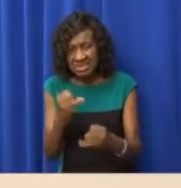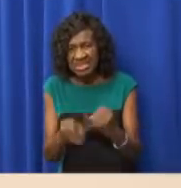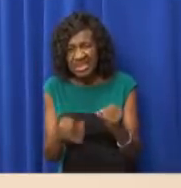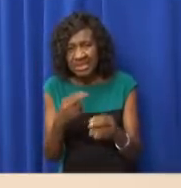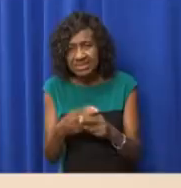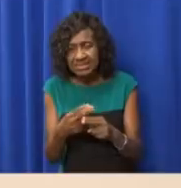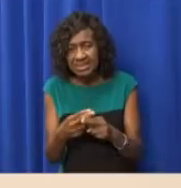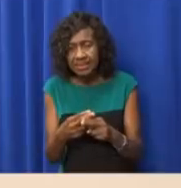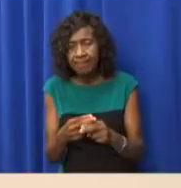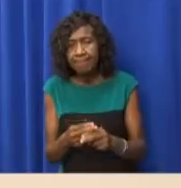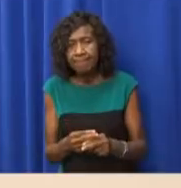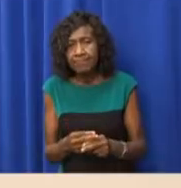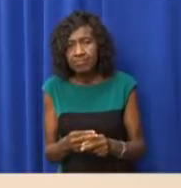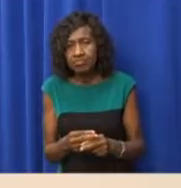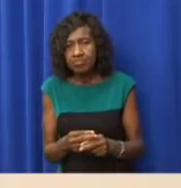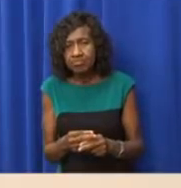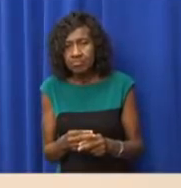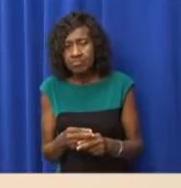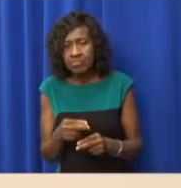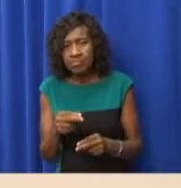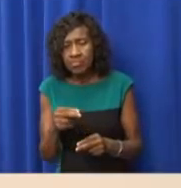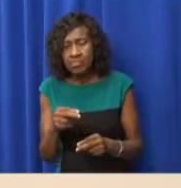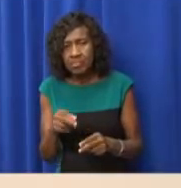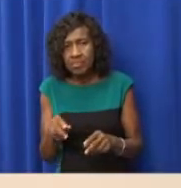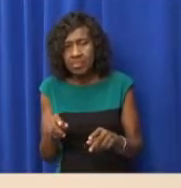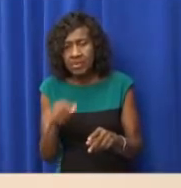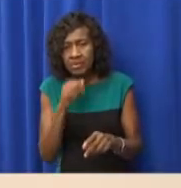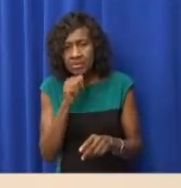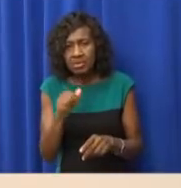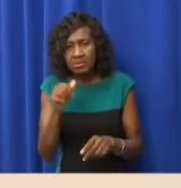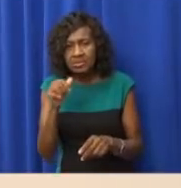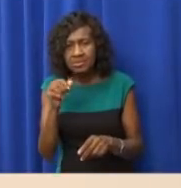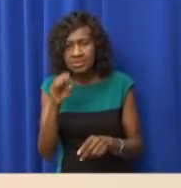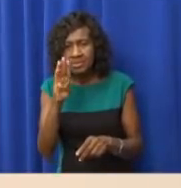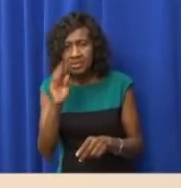And it won't apply to the bars and restaurants.